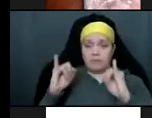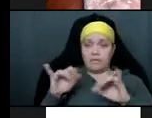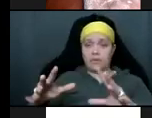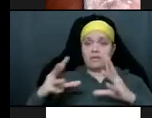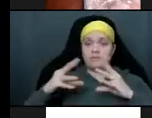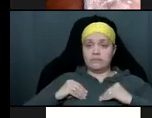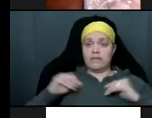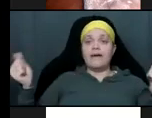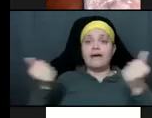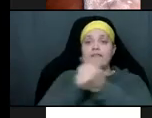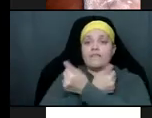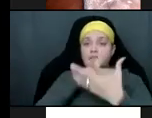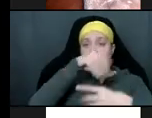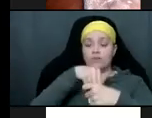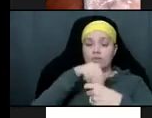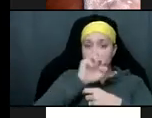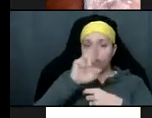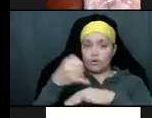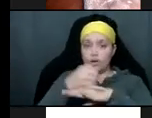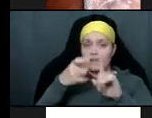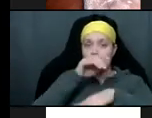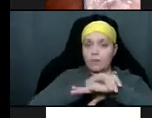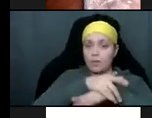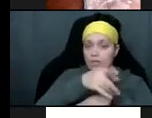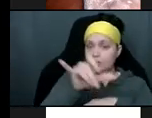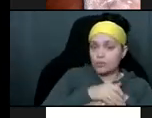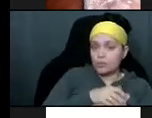inherited everything, including Mir Island, from the British.